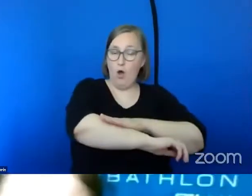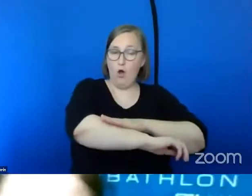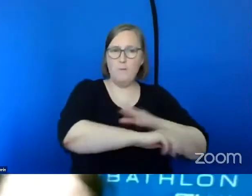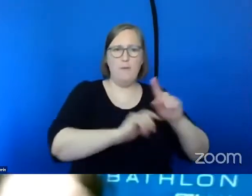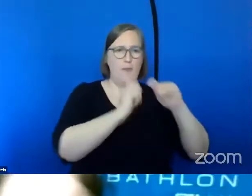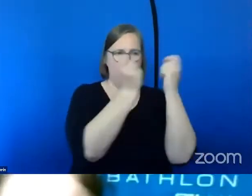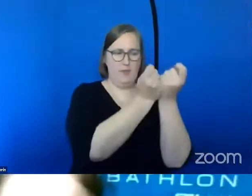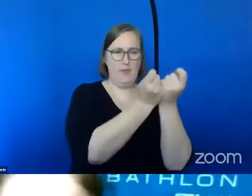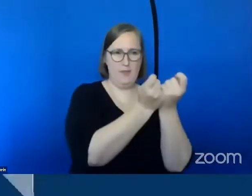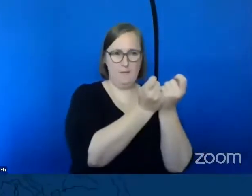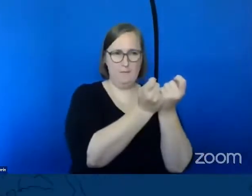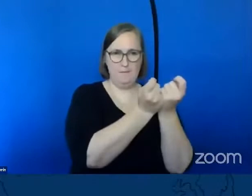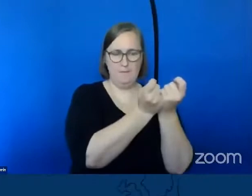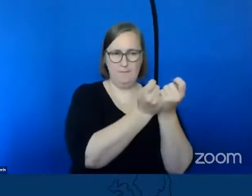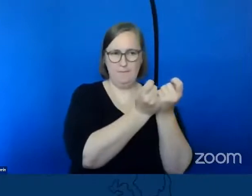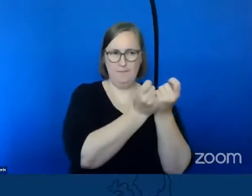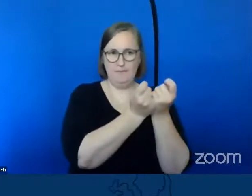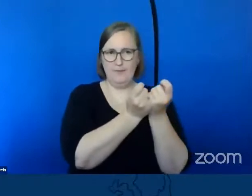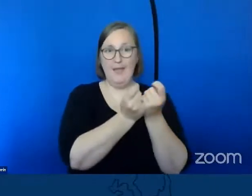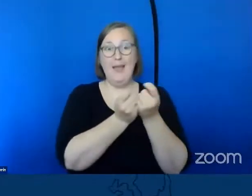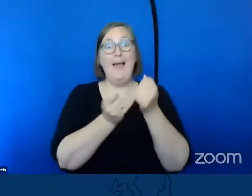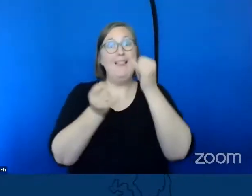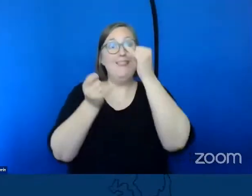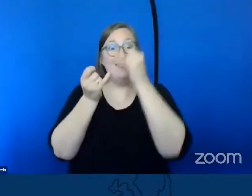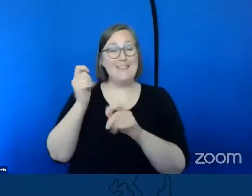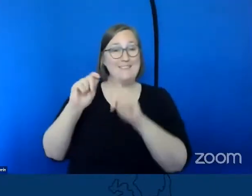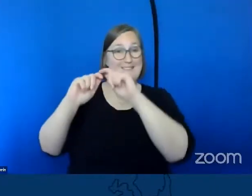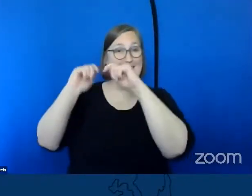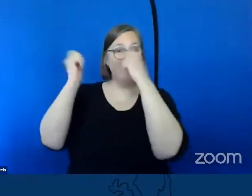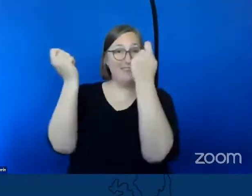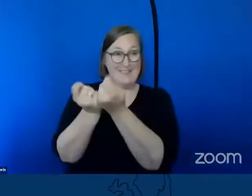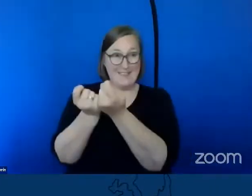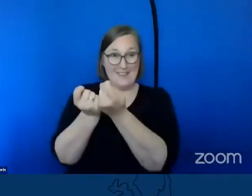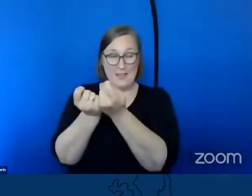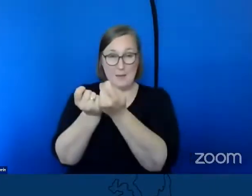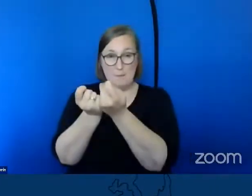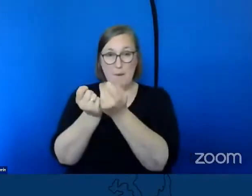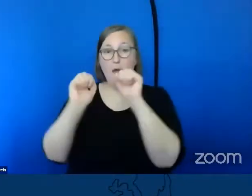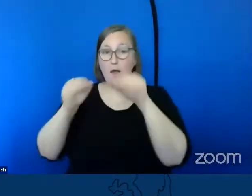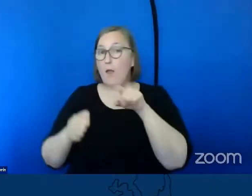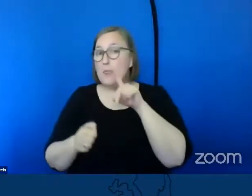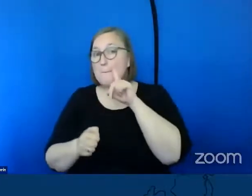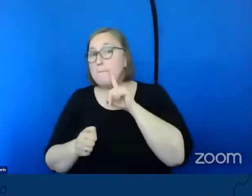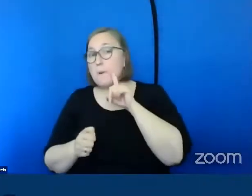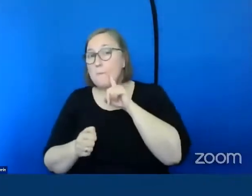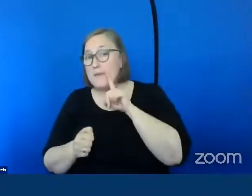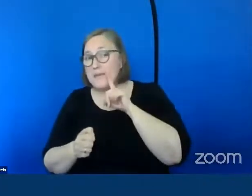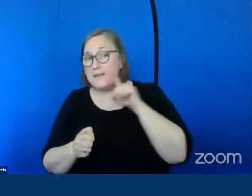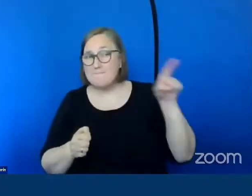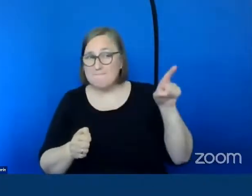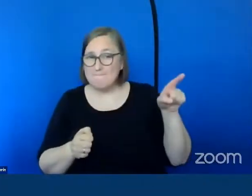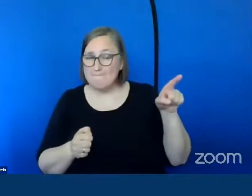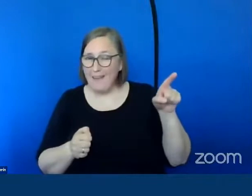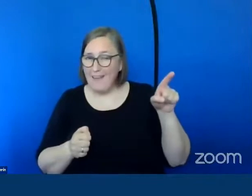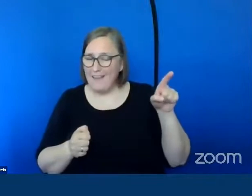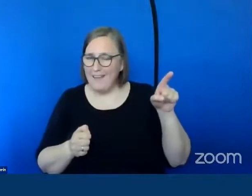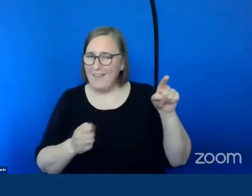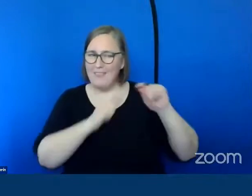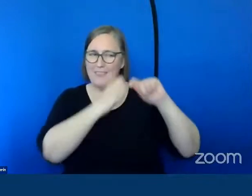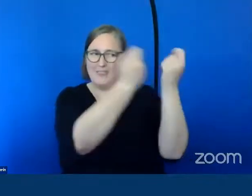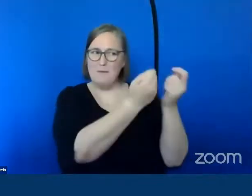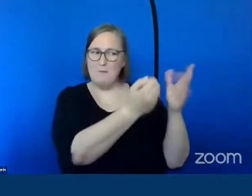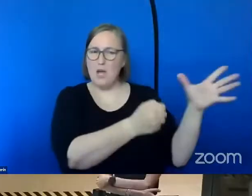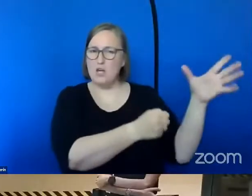prosthesis race, and that is E-Opera, who are here at ETH Zurich. And of course, the pilot